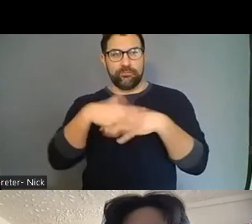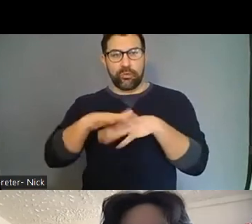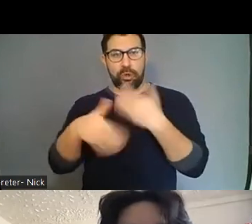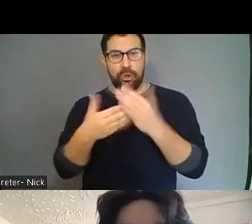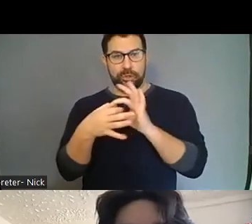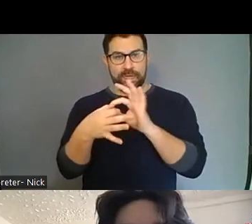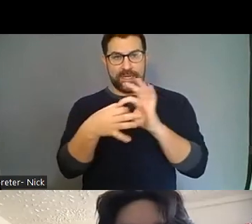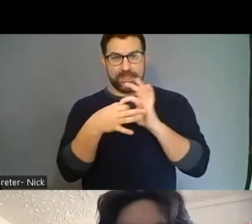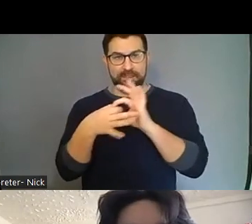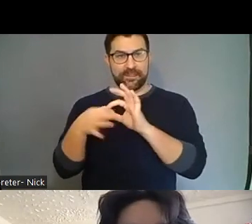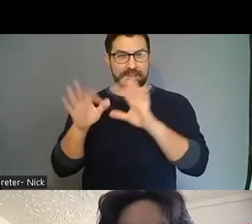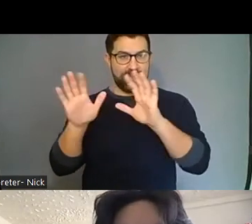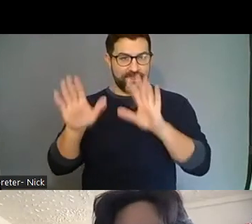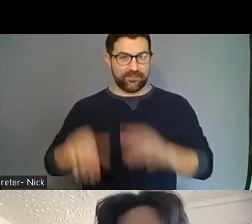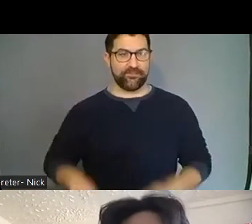Yes, excellent.